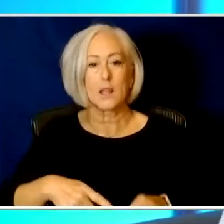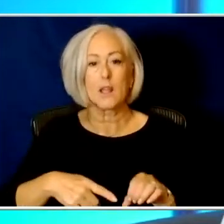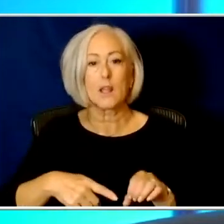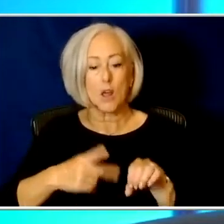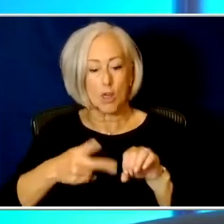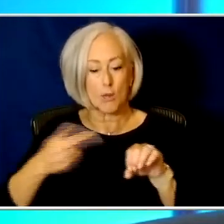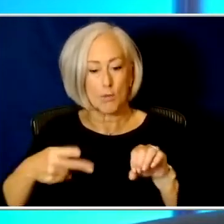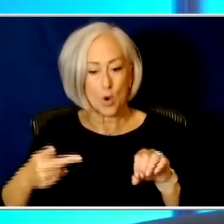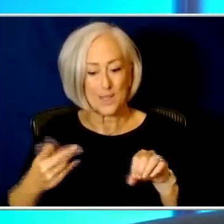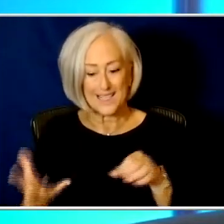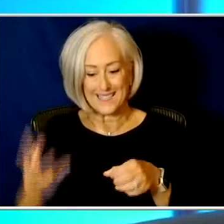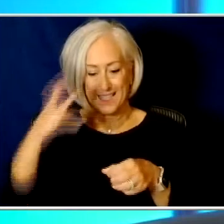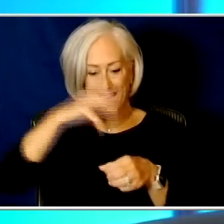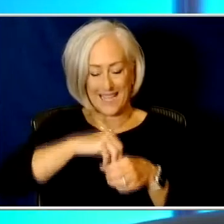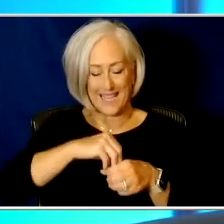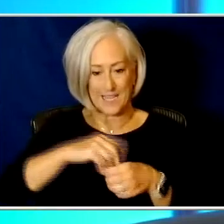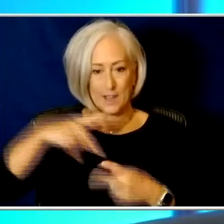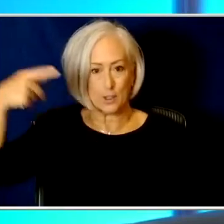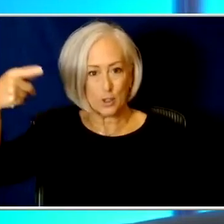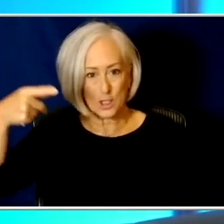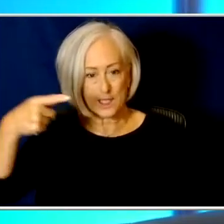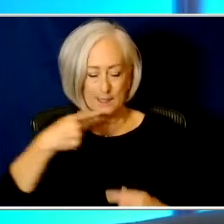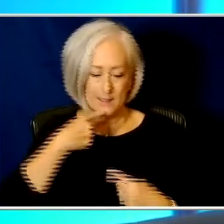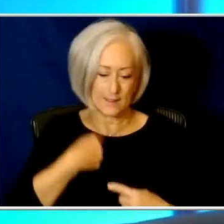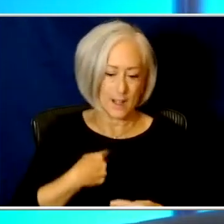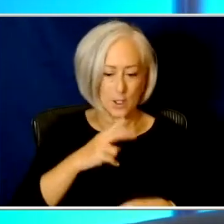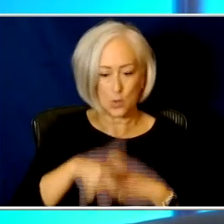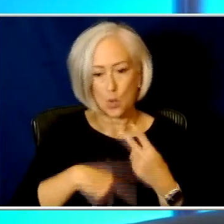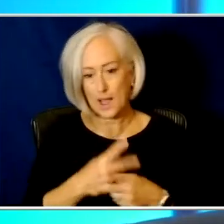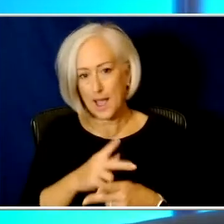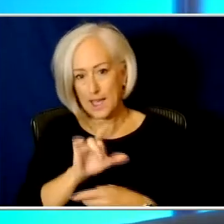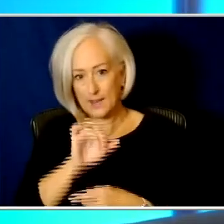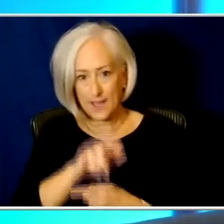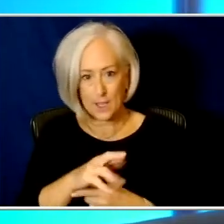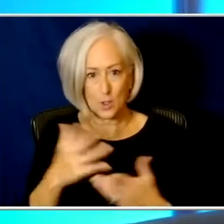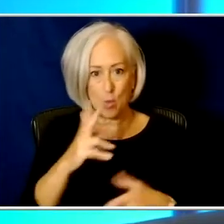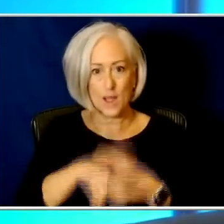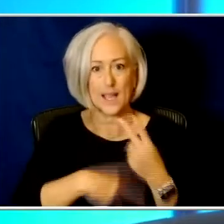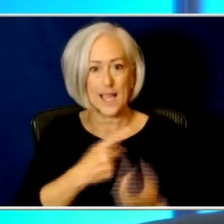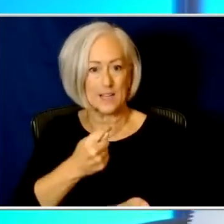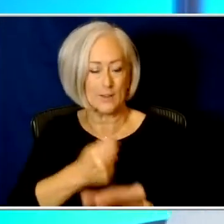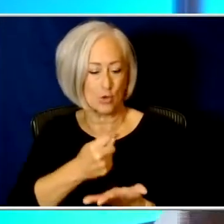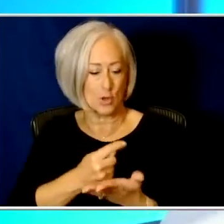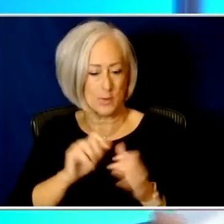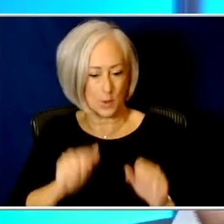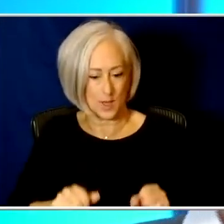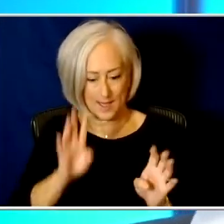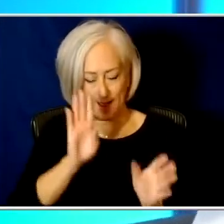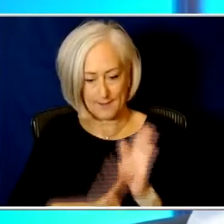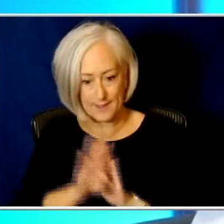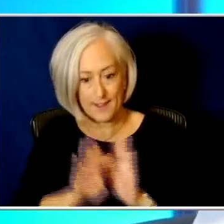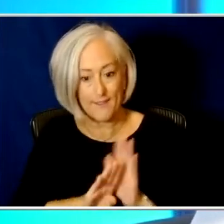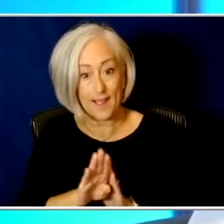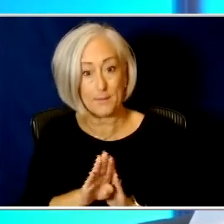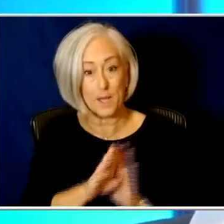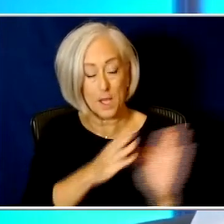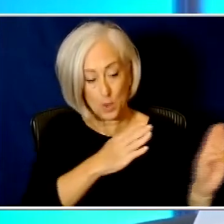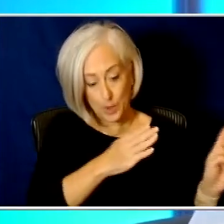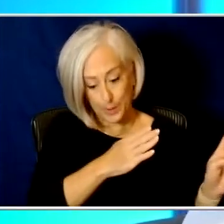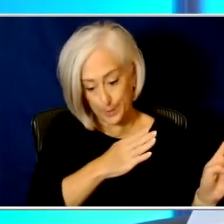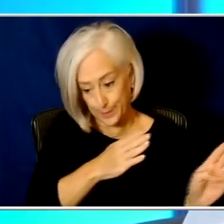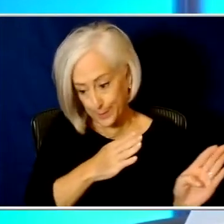damaged gene in our bodies to help make things better? I think that's the hope. I think we're all, with